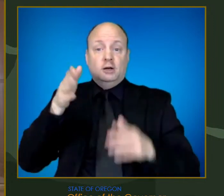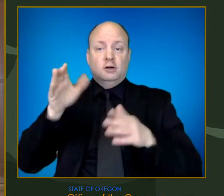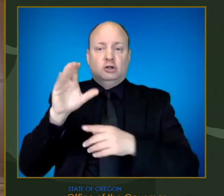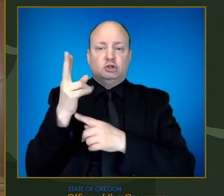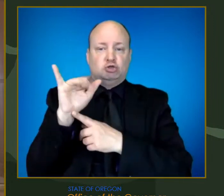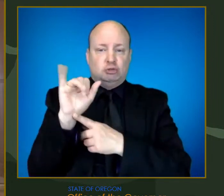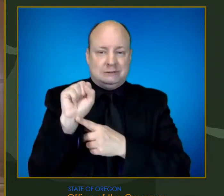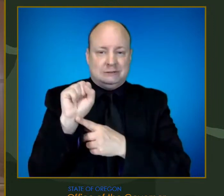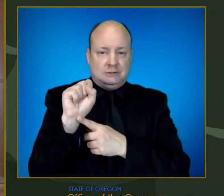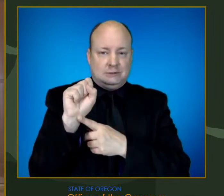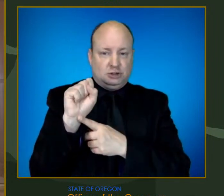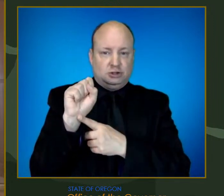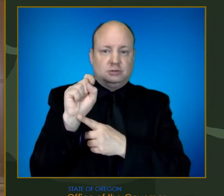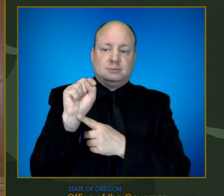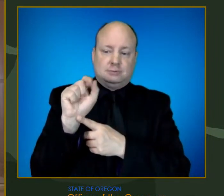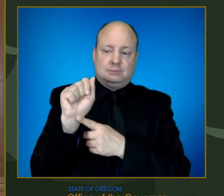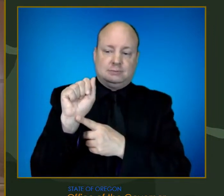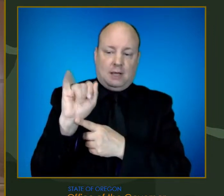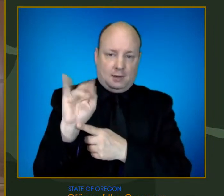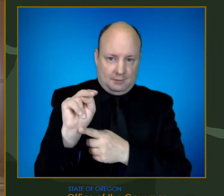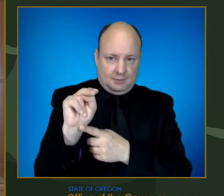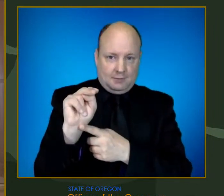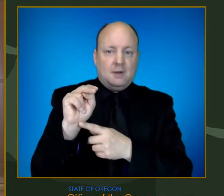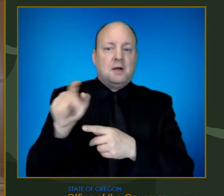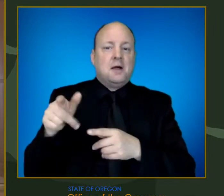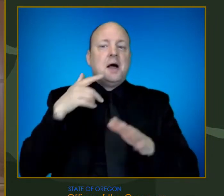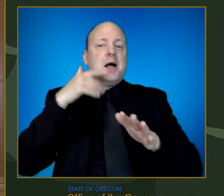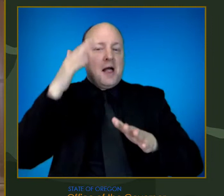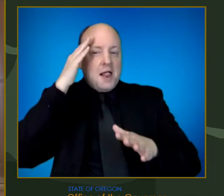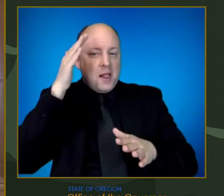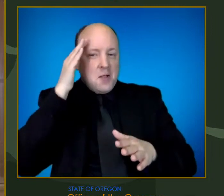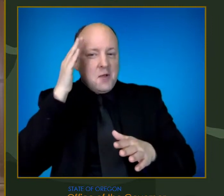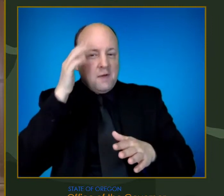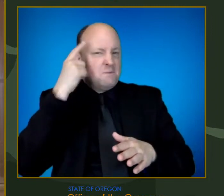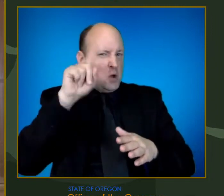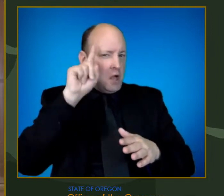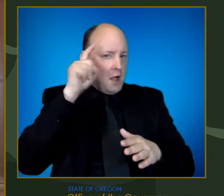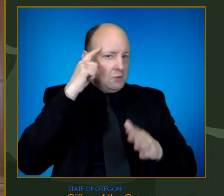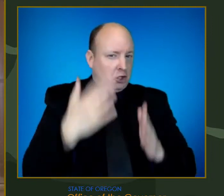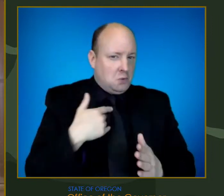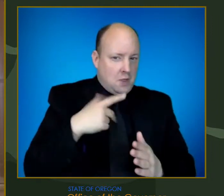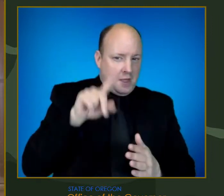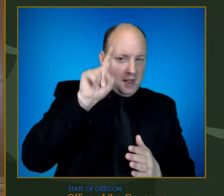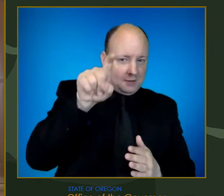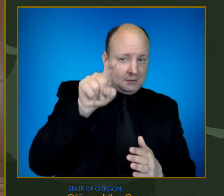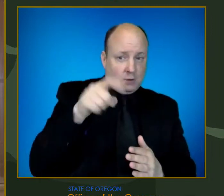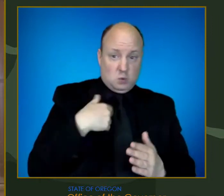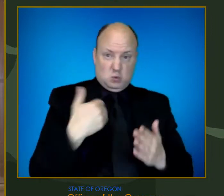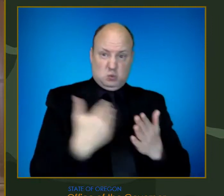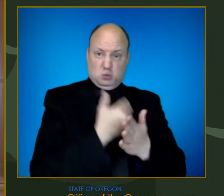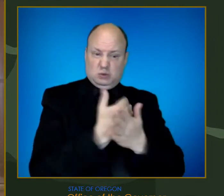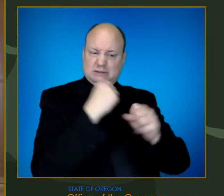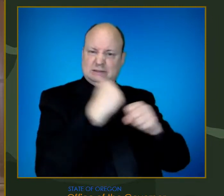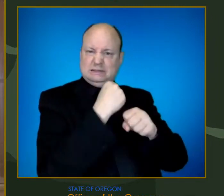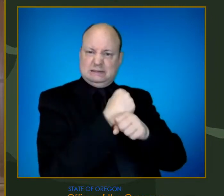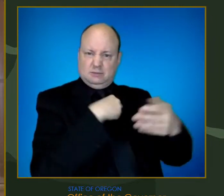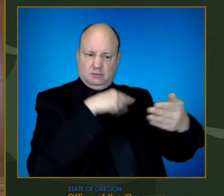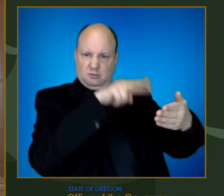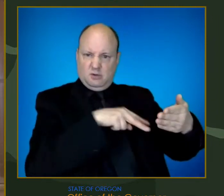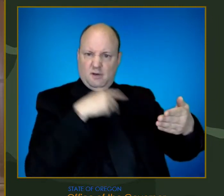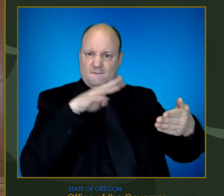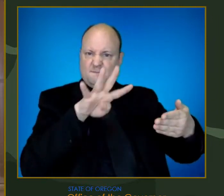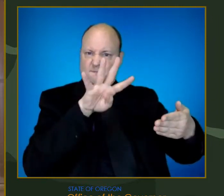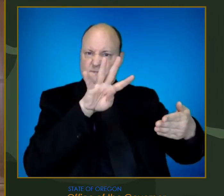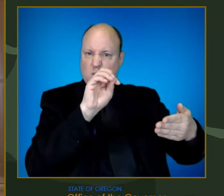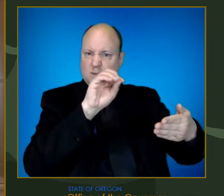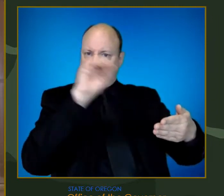Christian? Hi, Governor, this is for you. New zip code data shows that 40% of people in Oregon's wealthiest neighborhoods have been